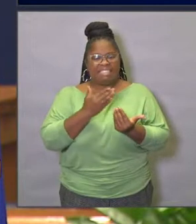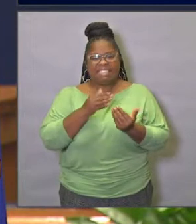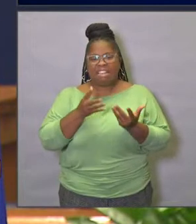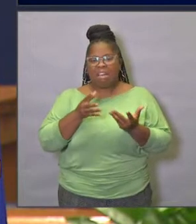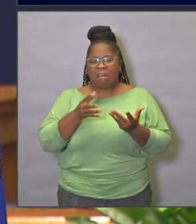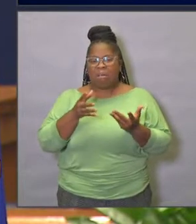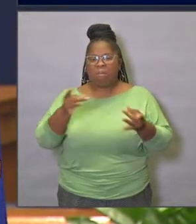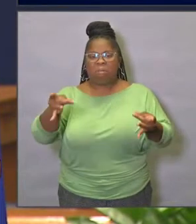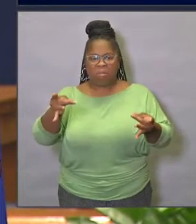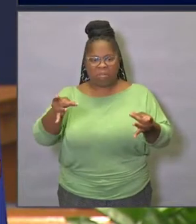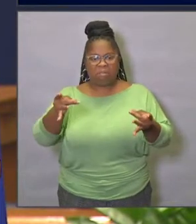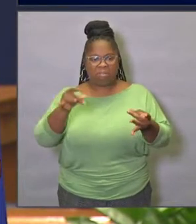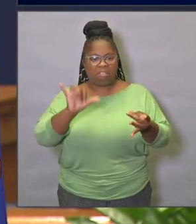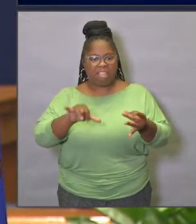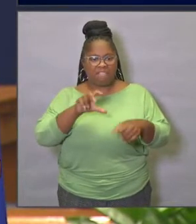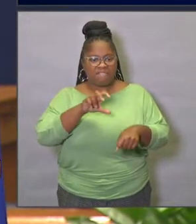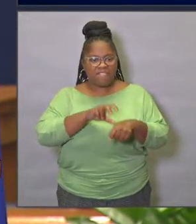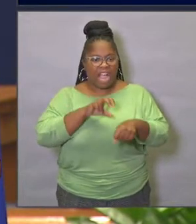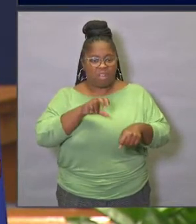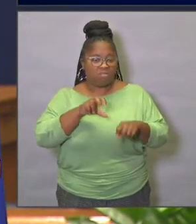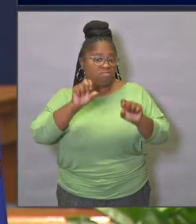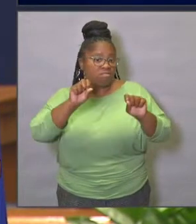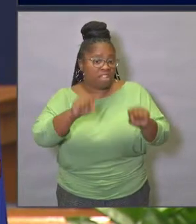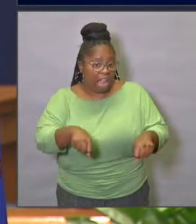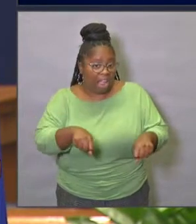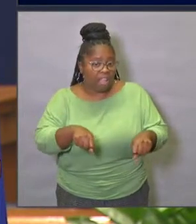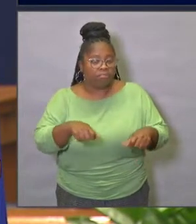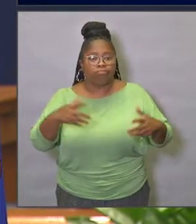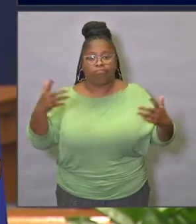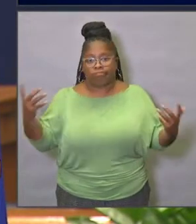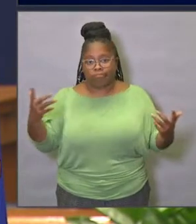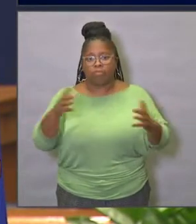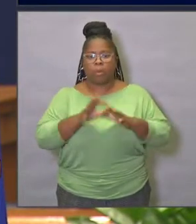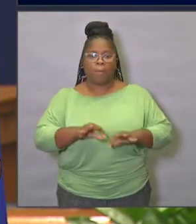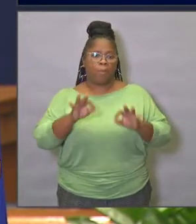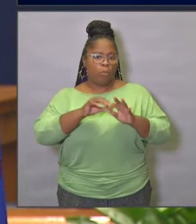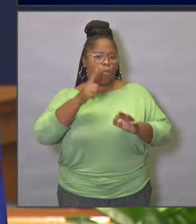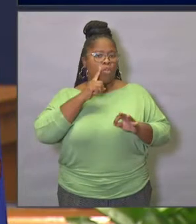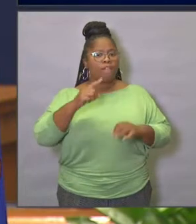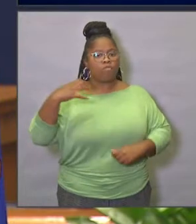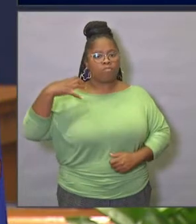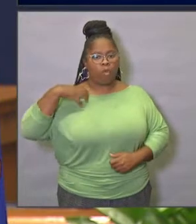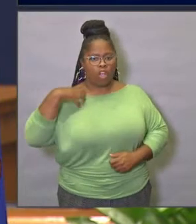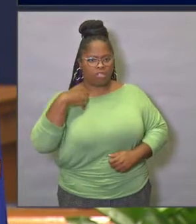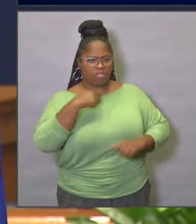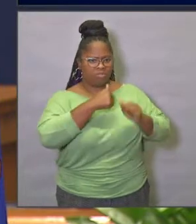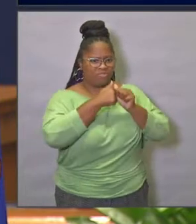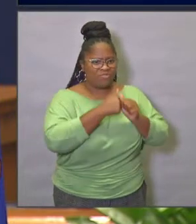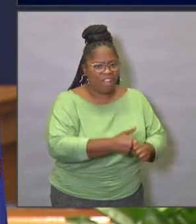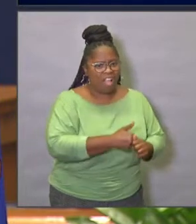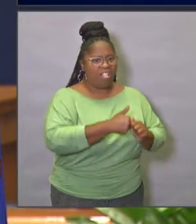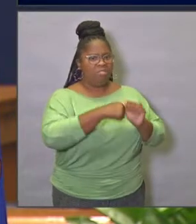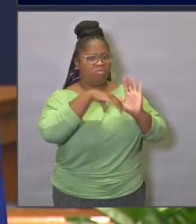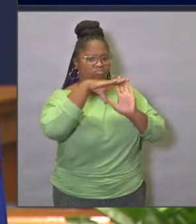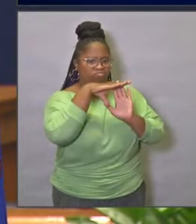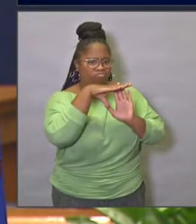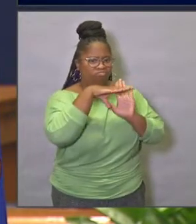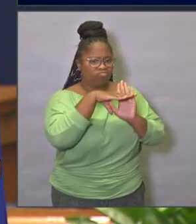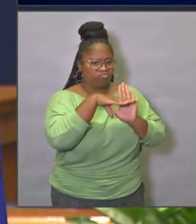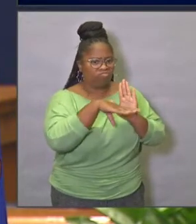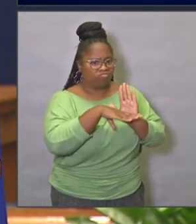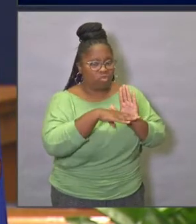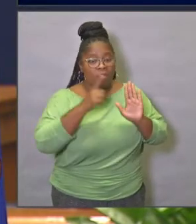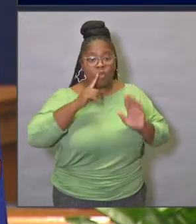at workplaces, making it critically important for employers to adhere to the workplace protocols that